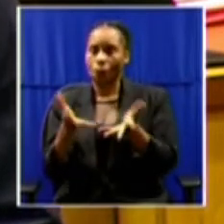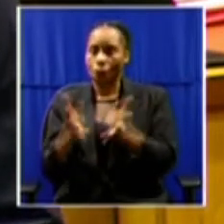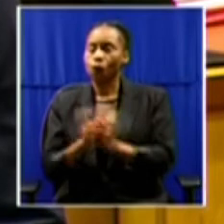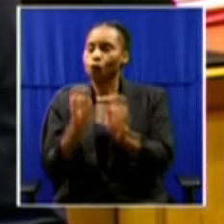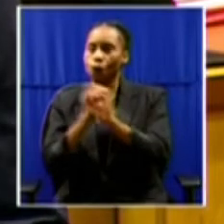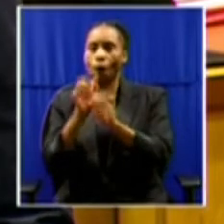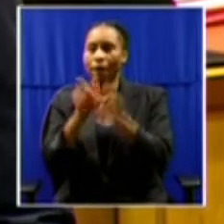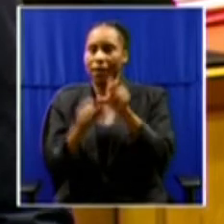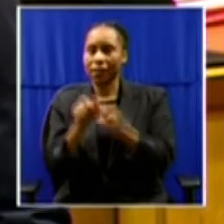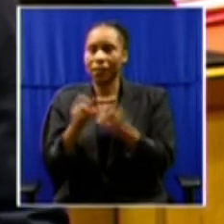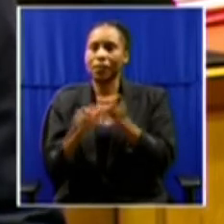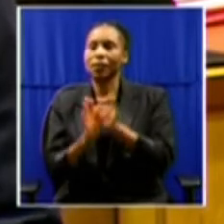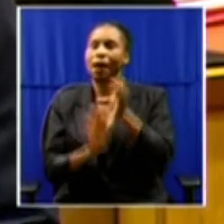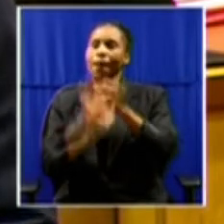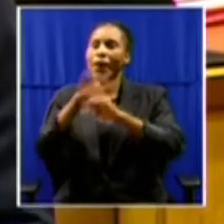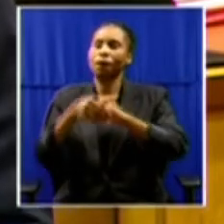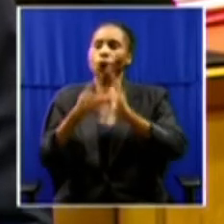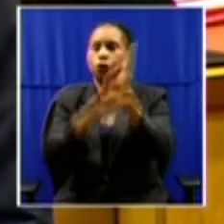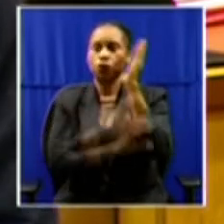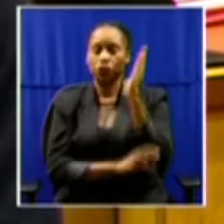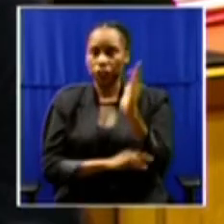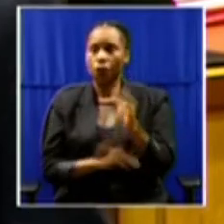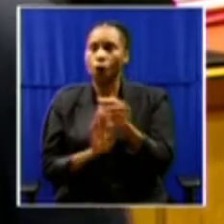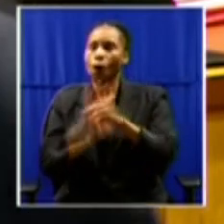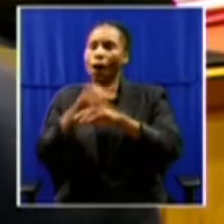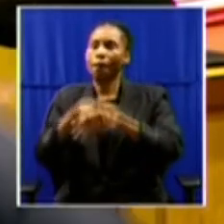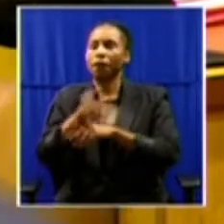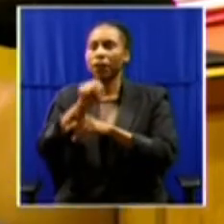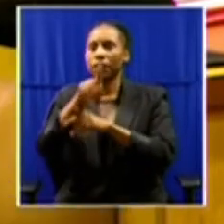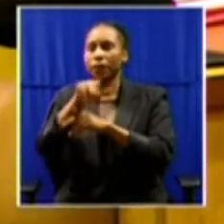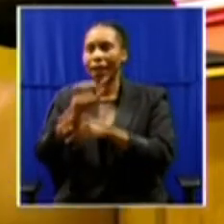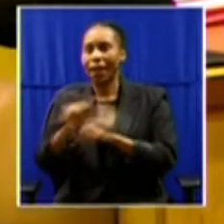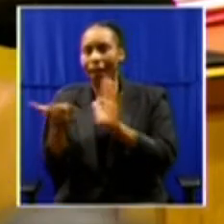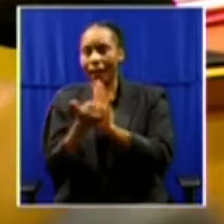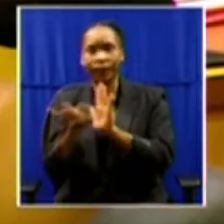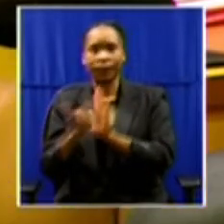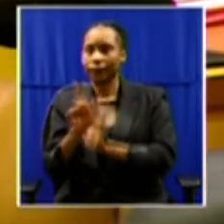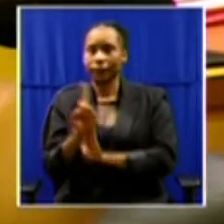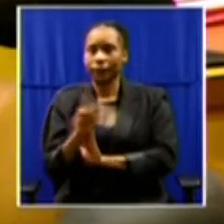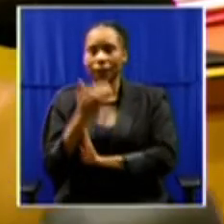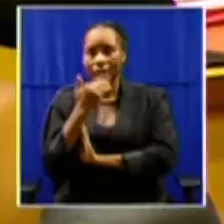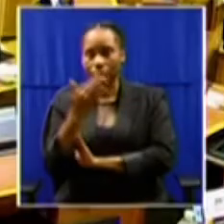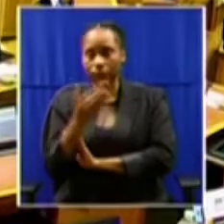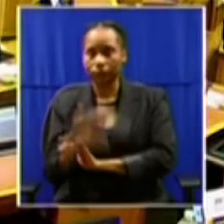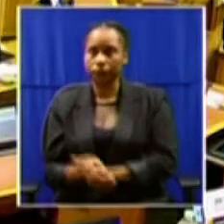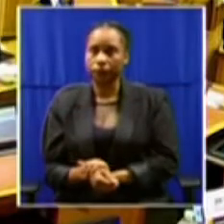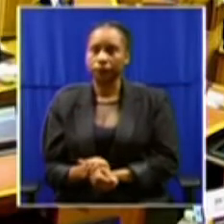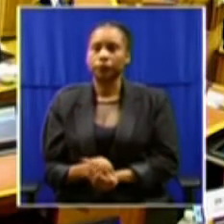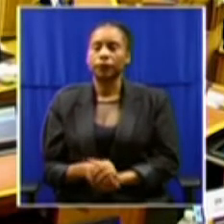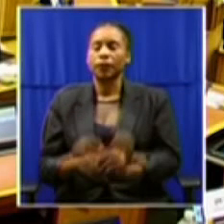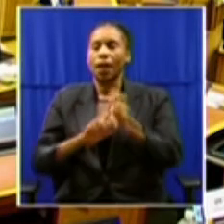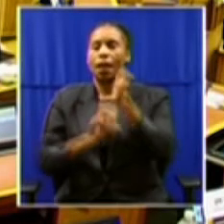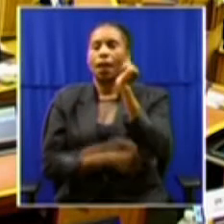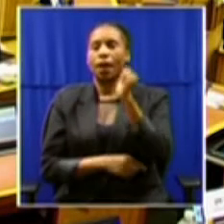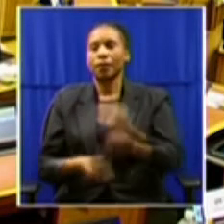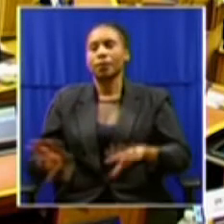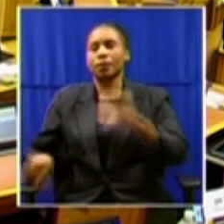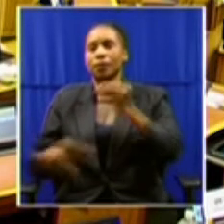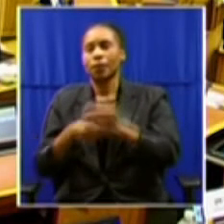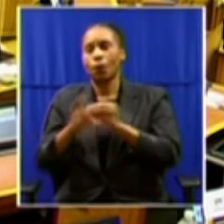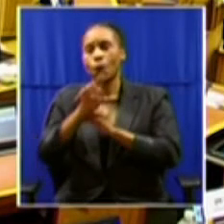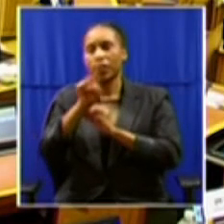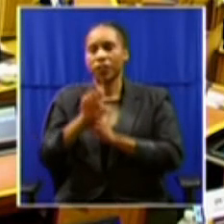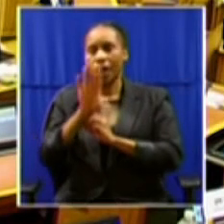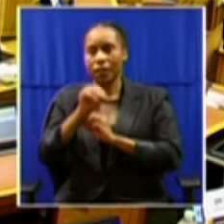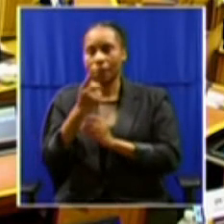above the Constitution or is above the NPA Act. Thank you. The last supplementary question will be asked by the